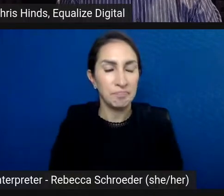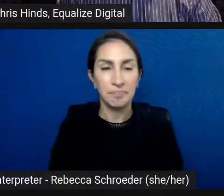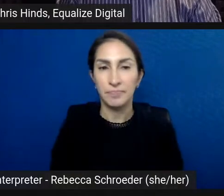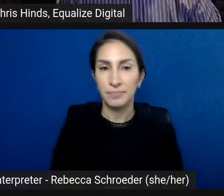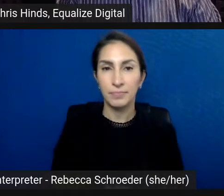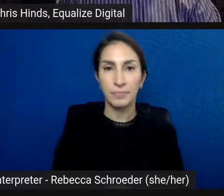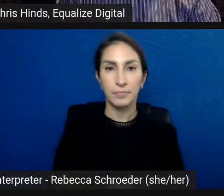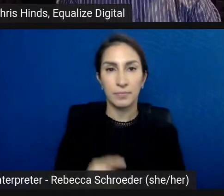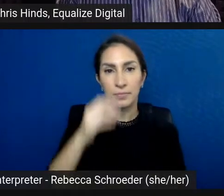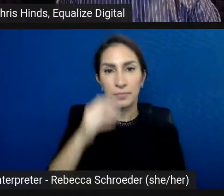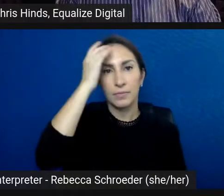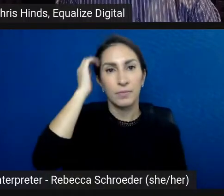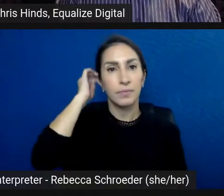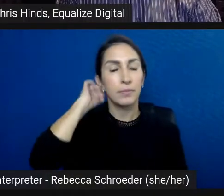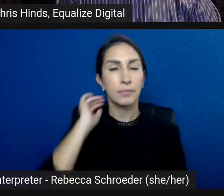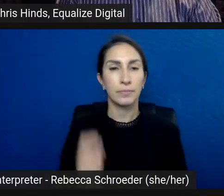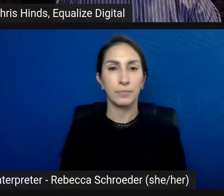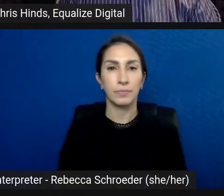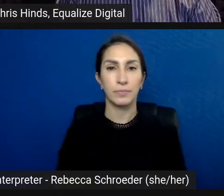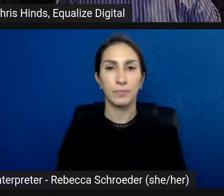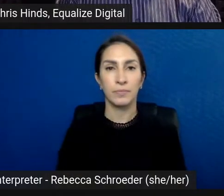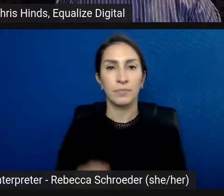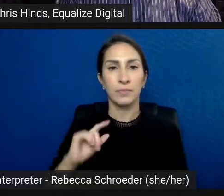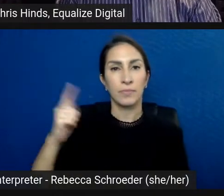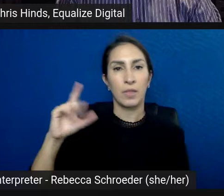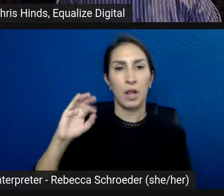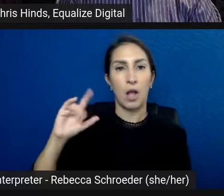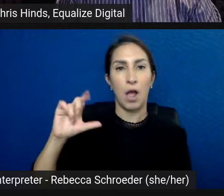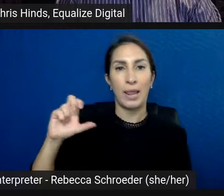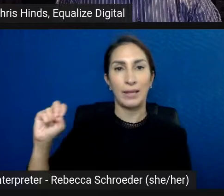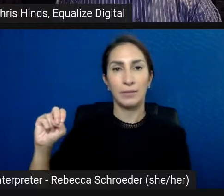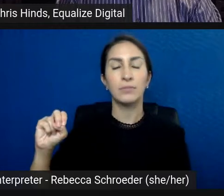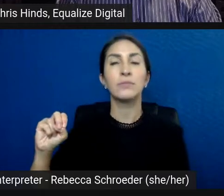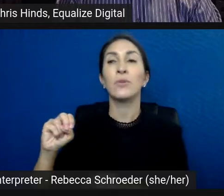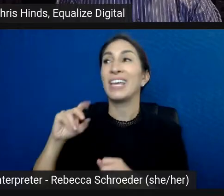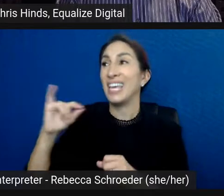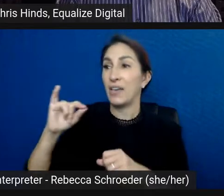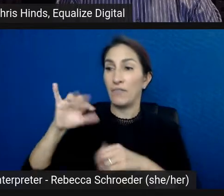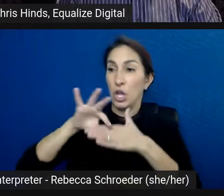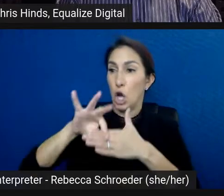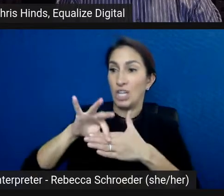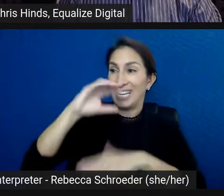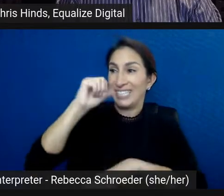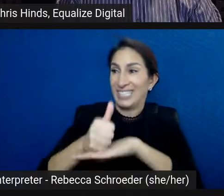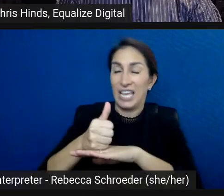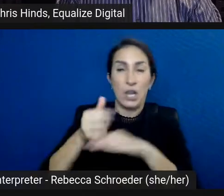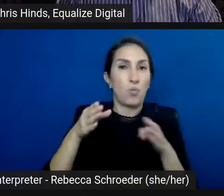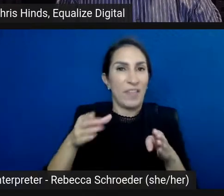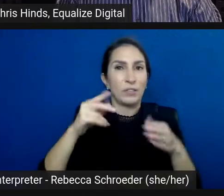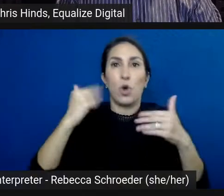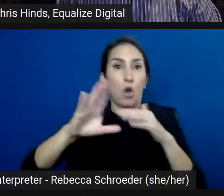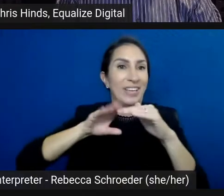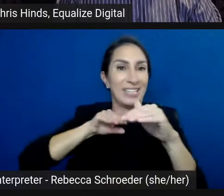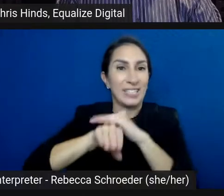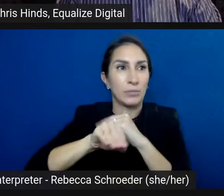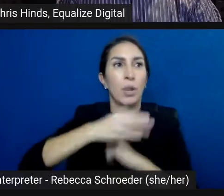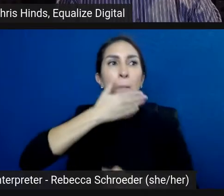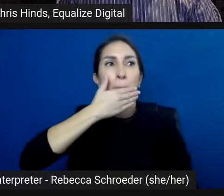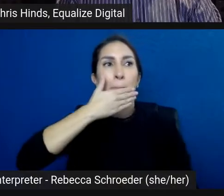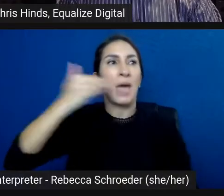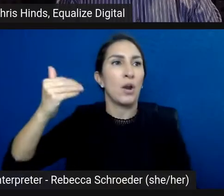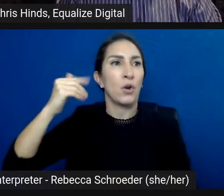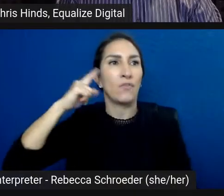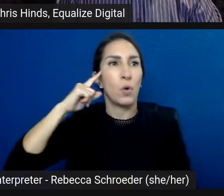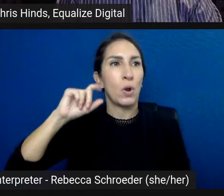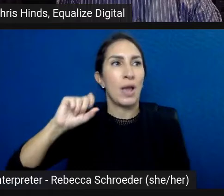content on the site is formatted accessibly, then it's going to work better for SEO. And not